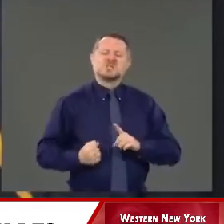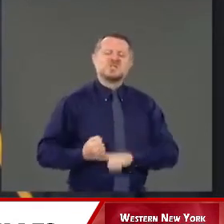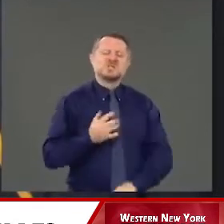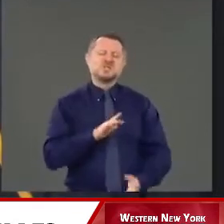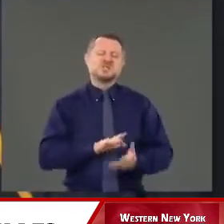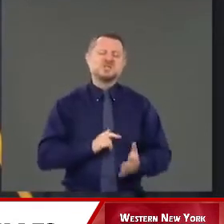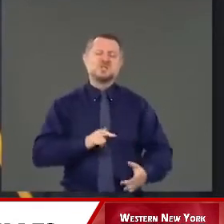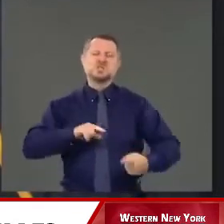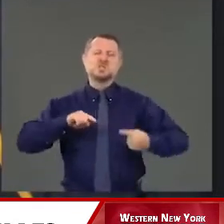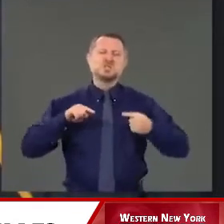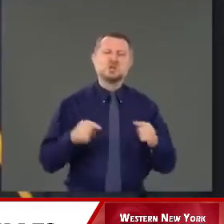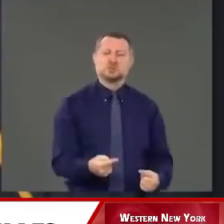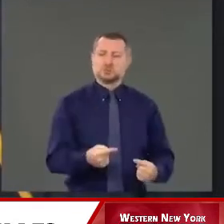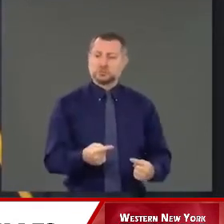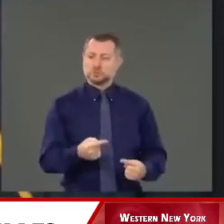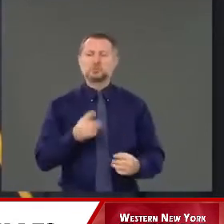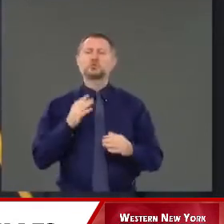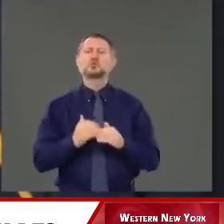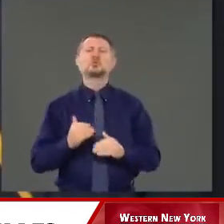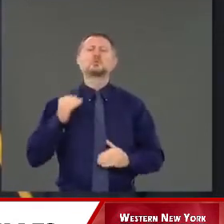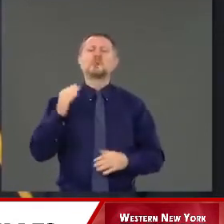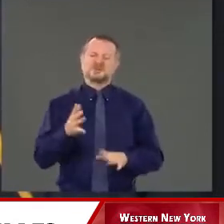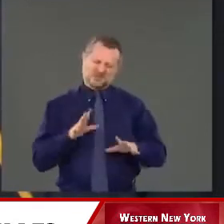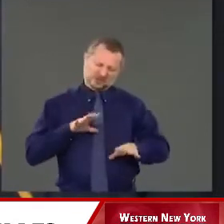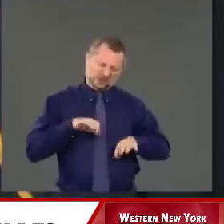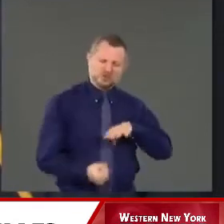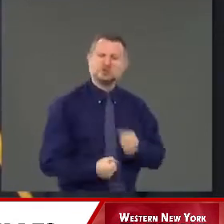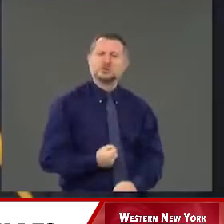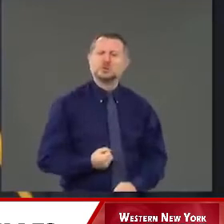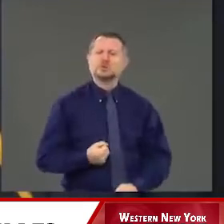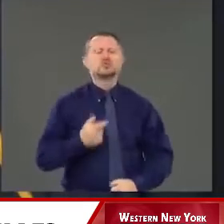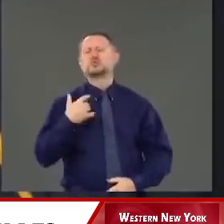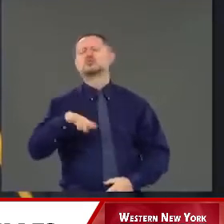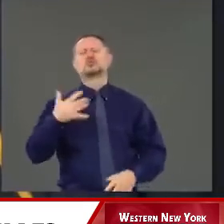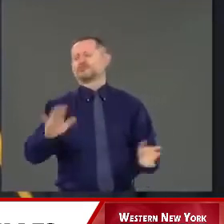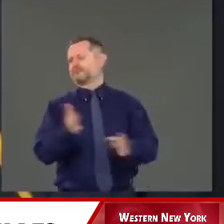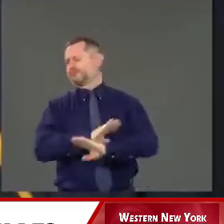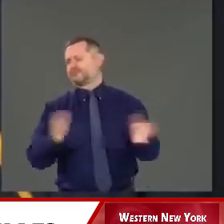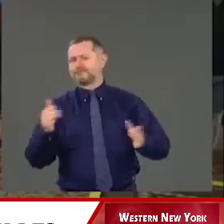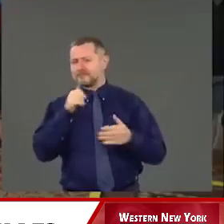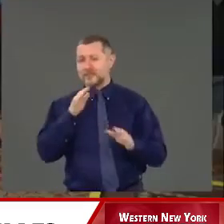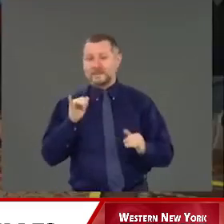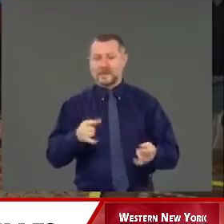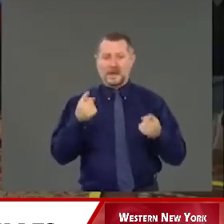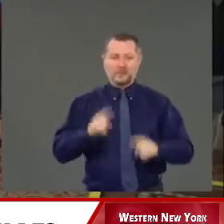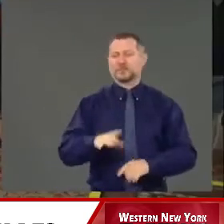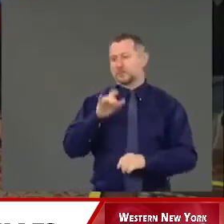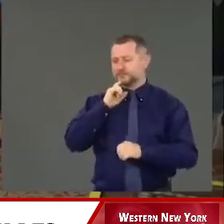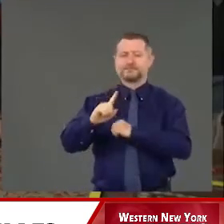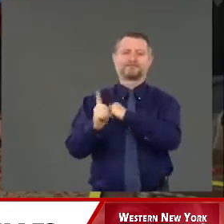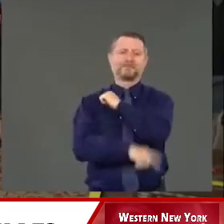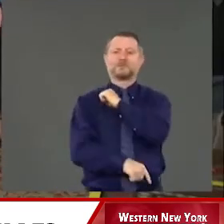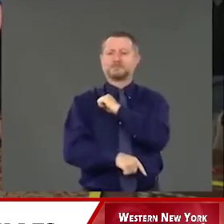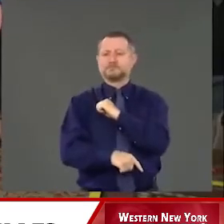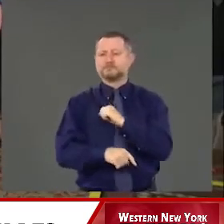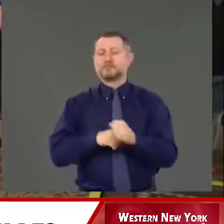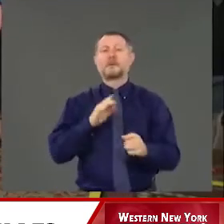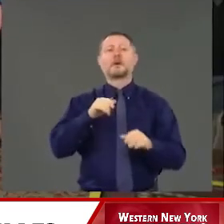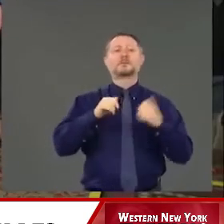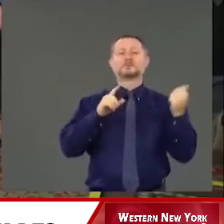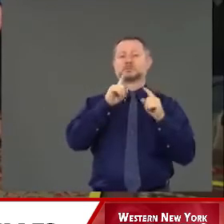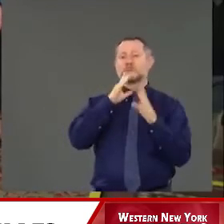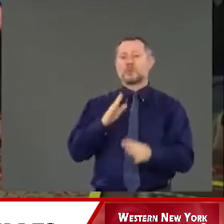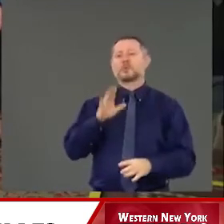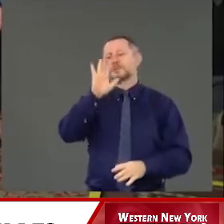gatherings. Now, WNY News Now spoke with County Legislator Elizabeth Rankin this morning, who says she agreed